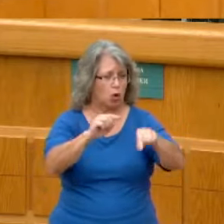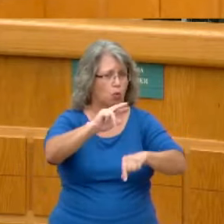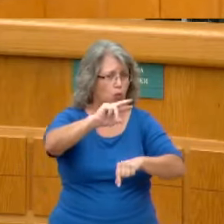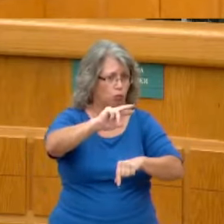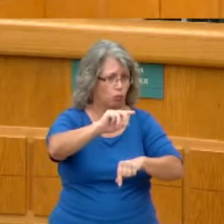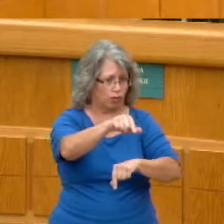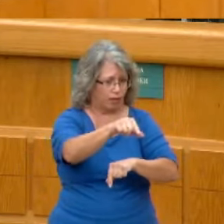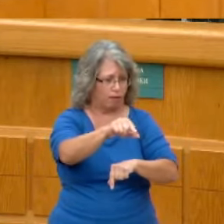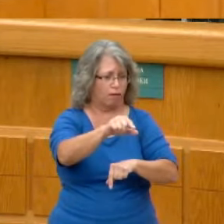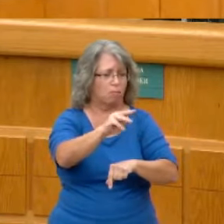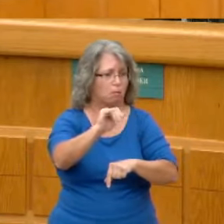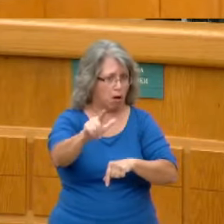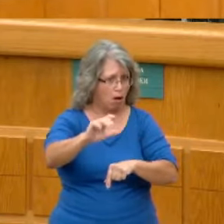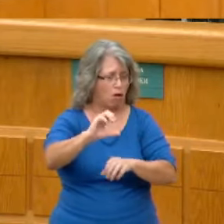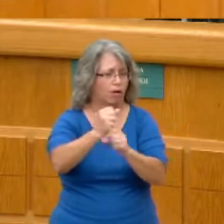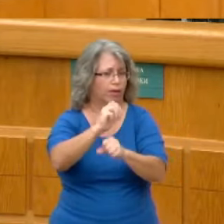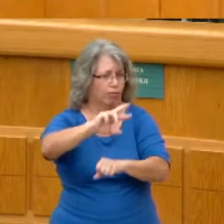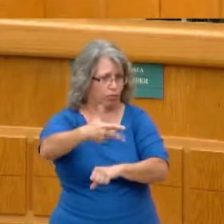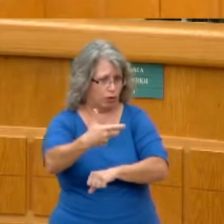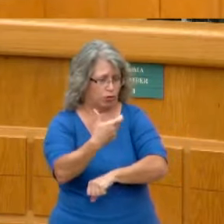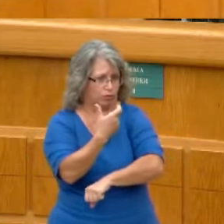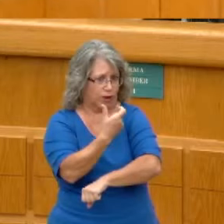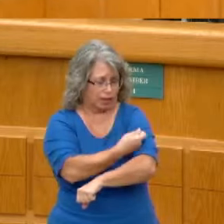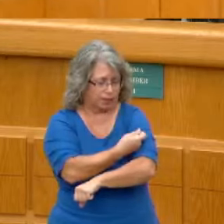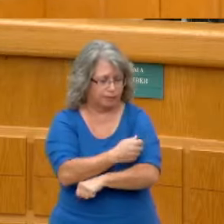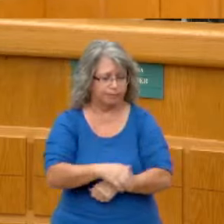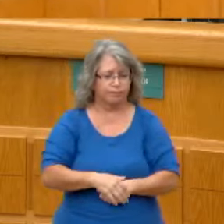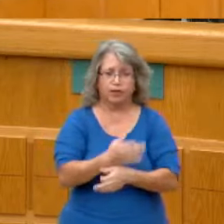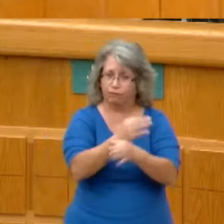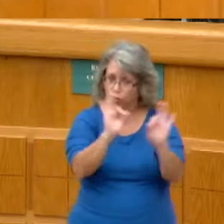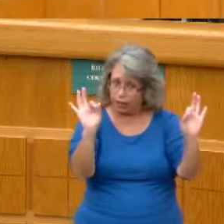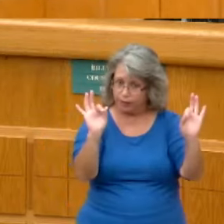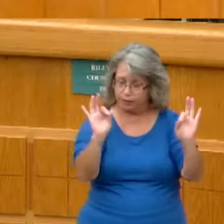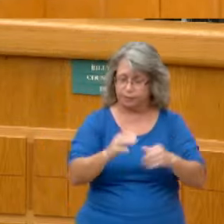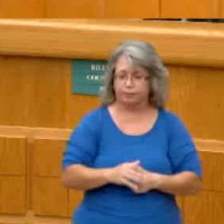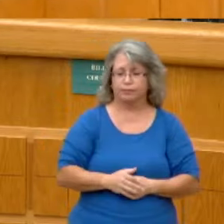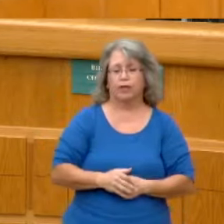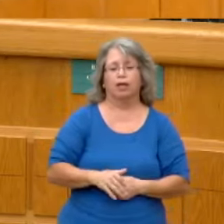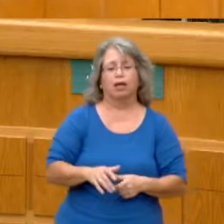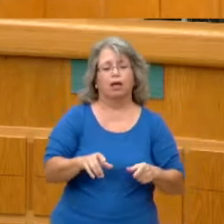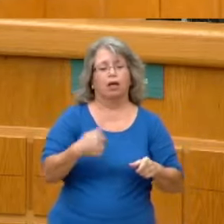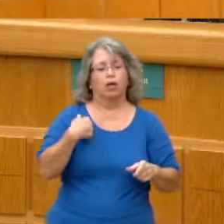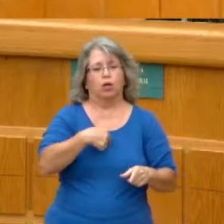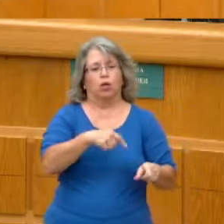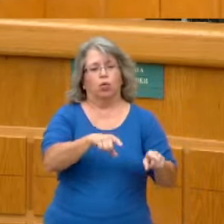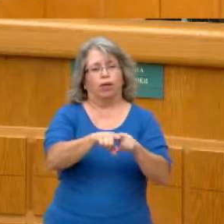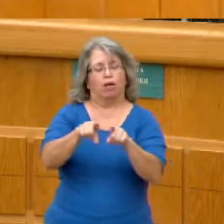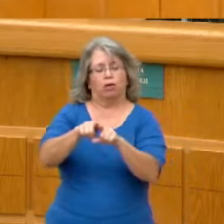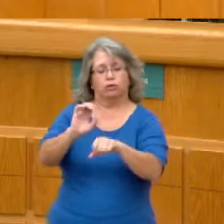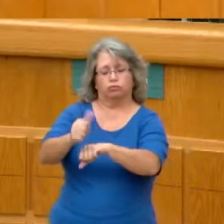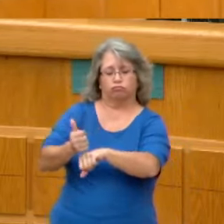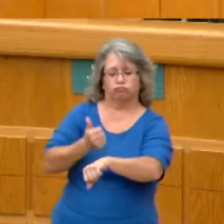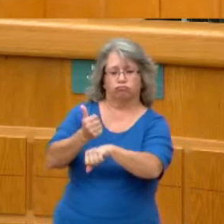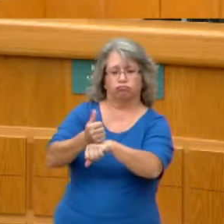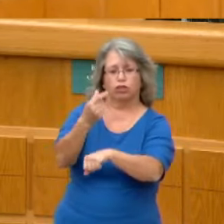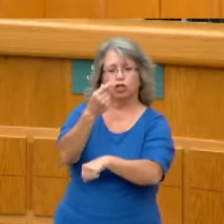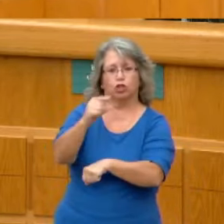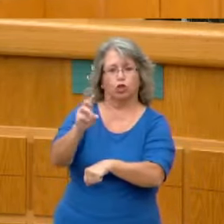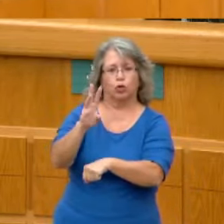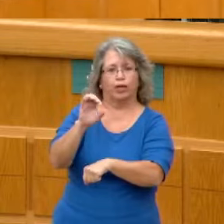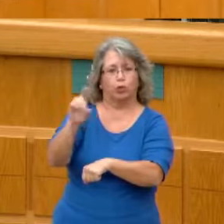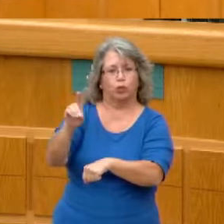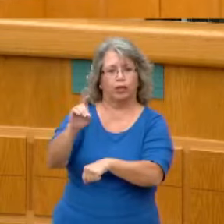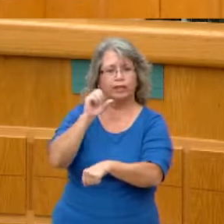of charge. And the City County Health District has also opened the Greenwood Senior Center as another free